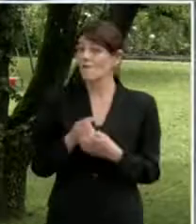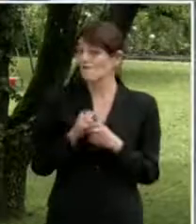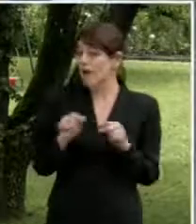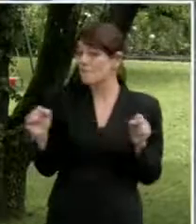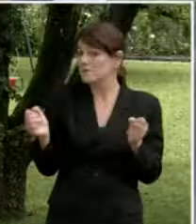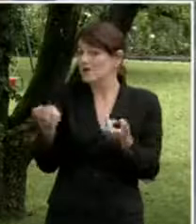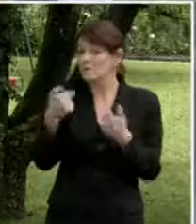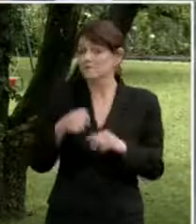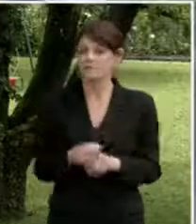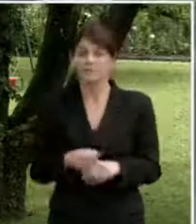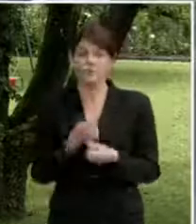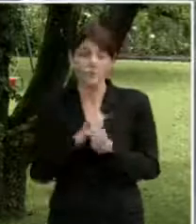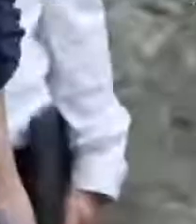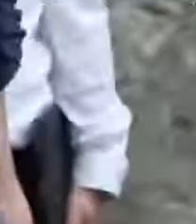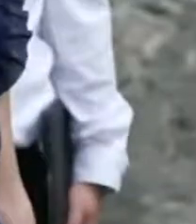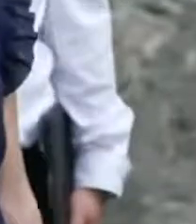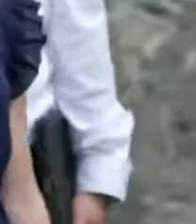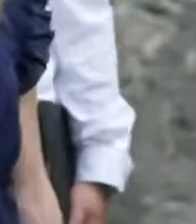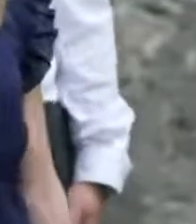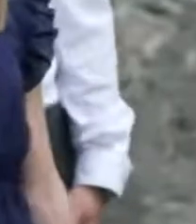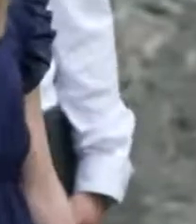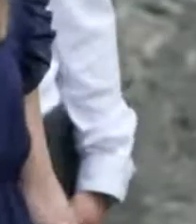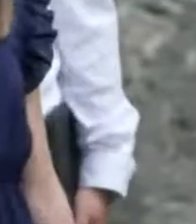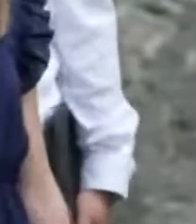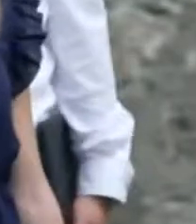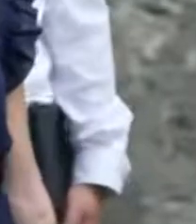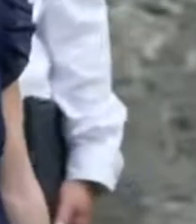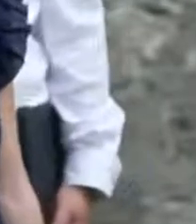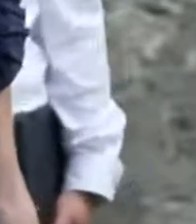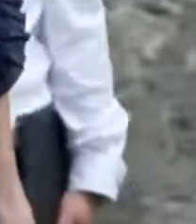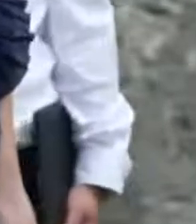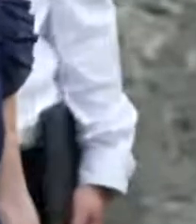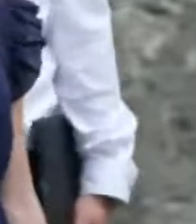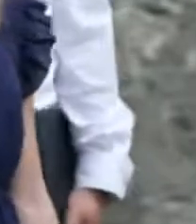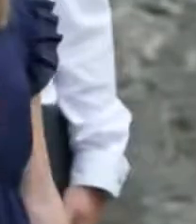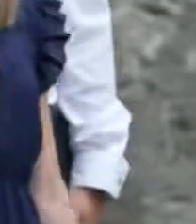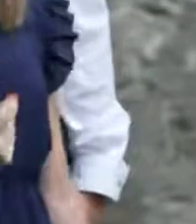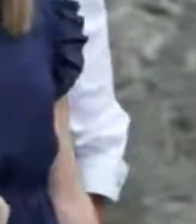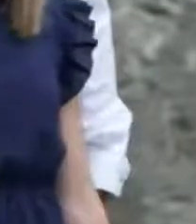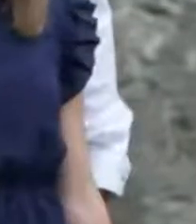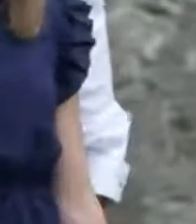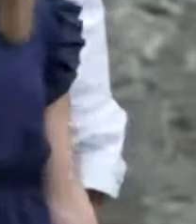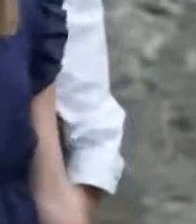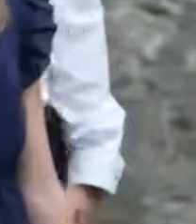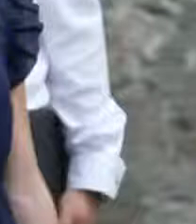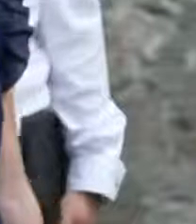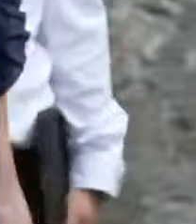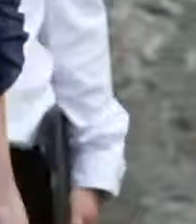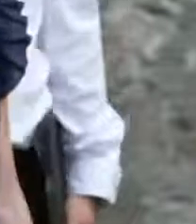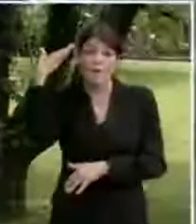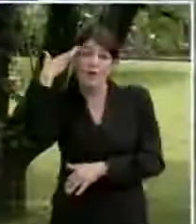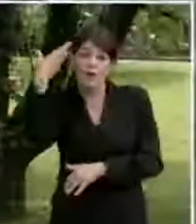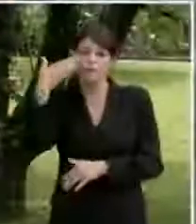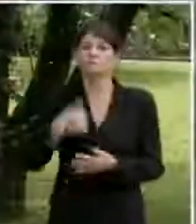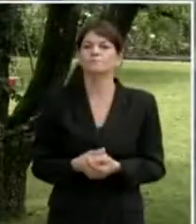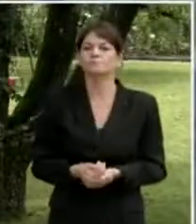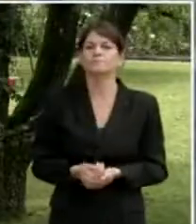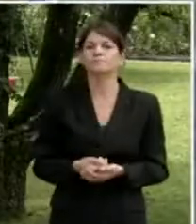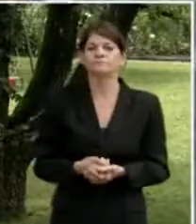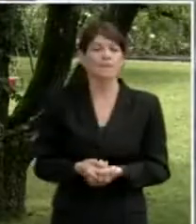Freedom is coming, freedom is coming, freedom is coming, oh yes, I